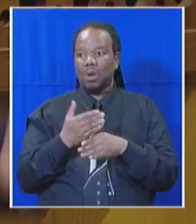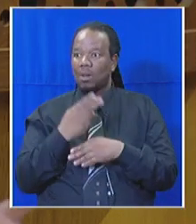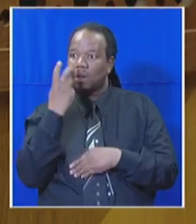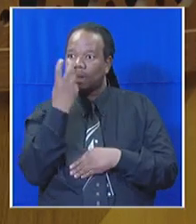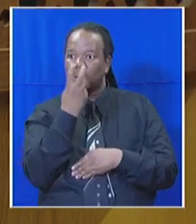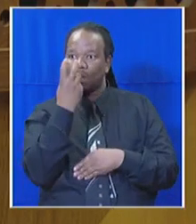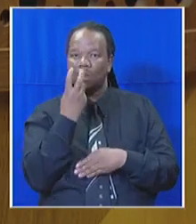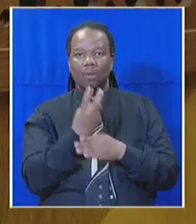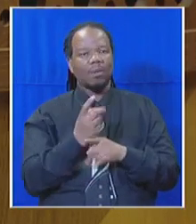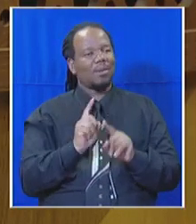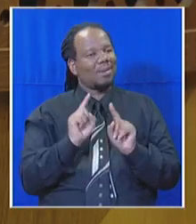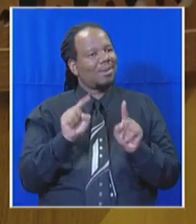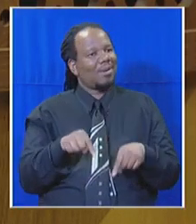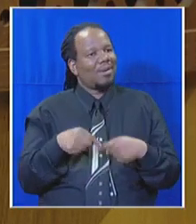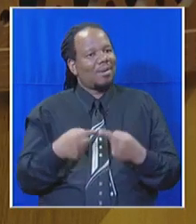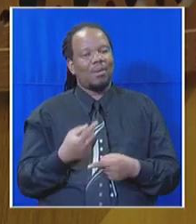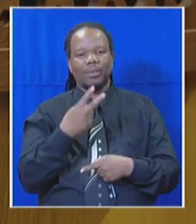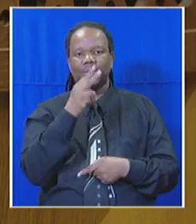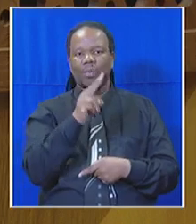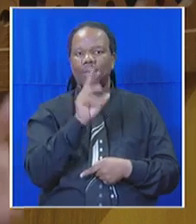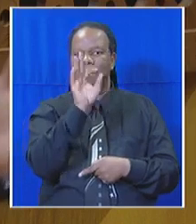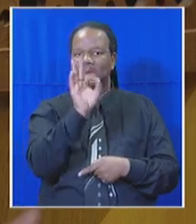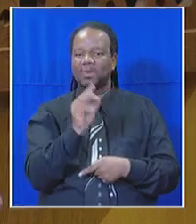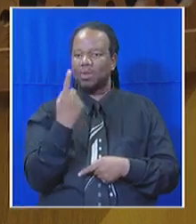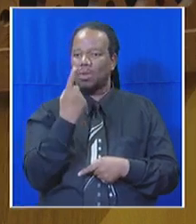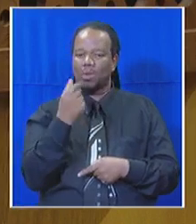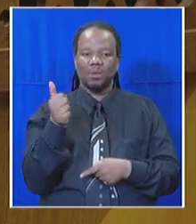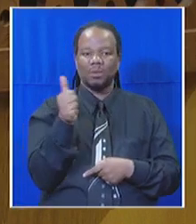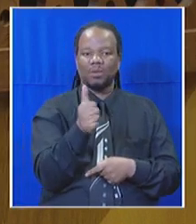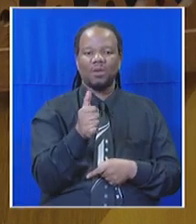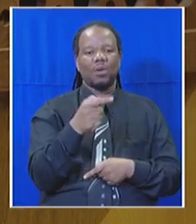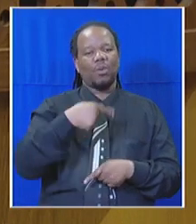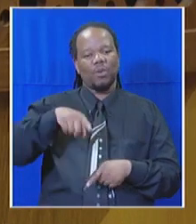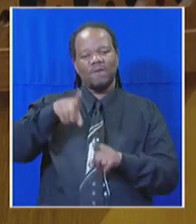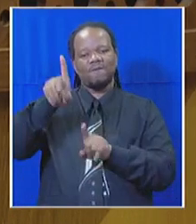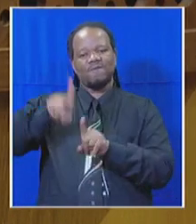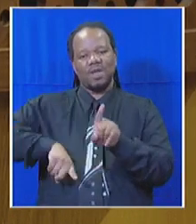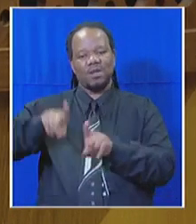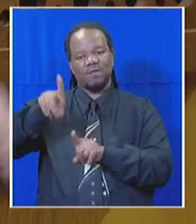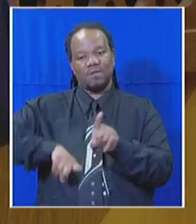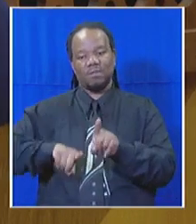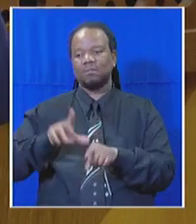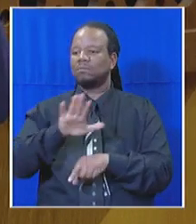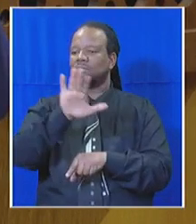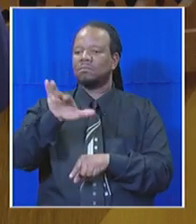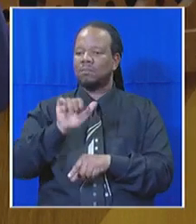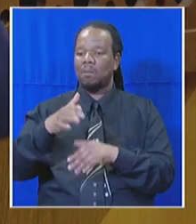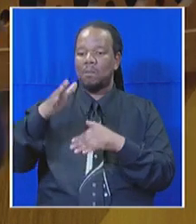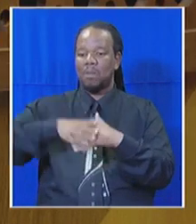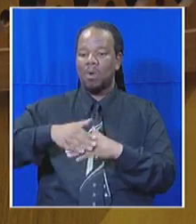We cannot have only 2% being placed in jobs. That is a failure. We've got to create jobs in South Africa. And